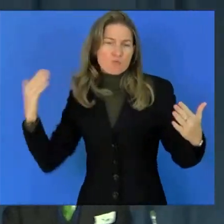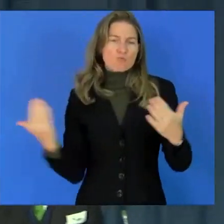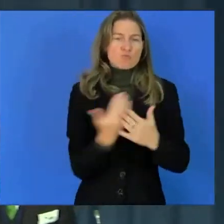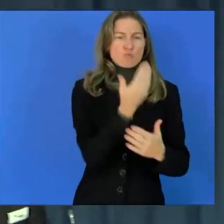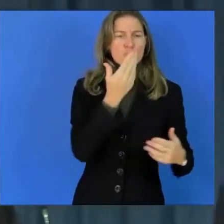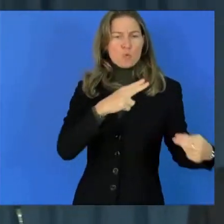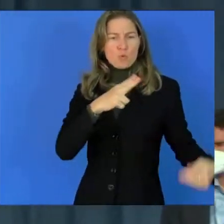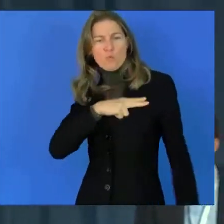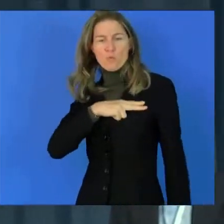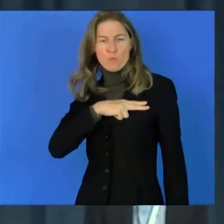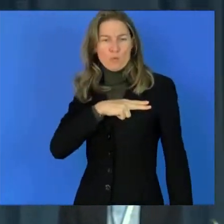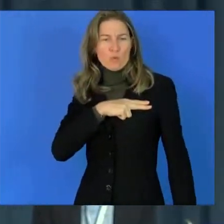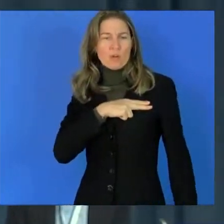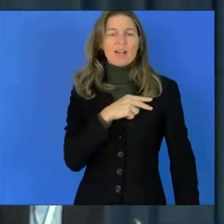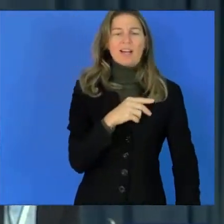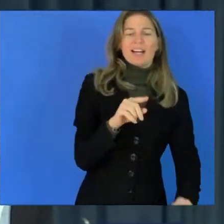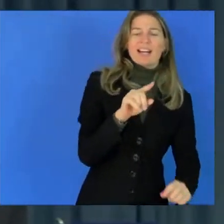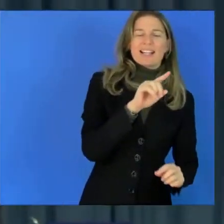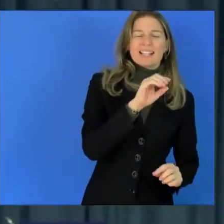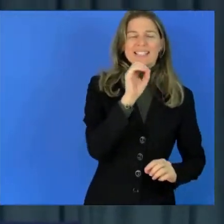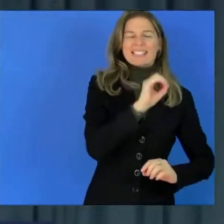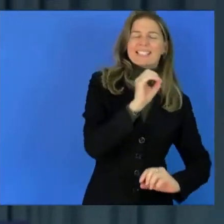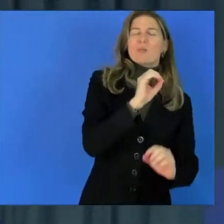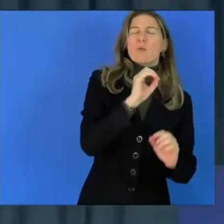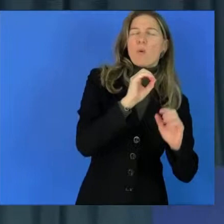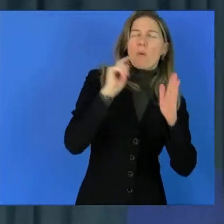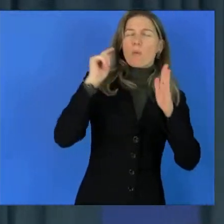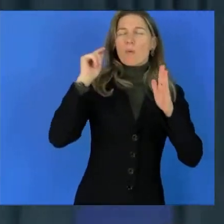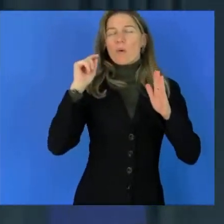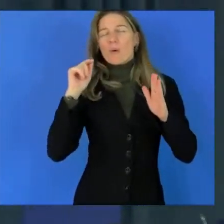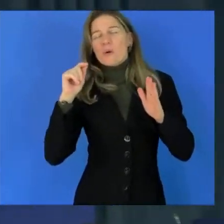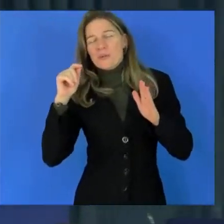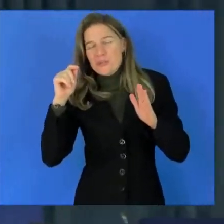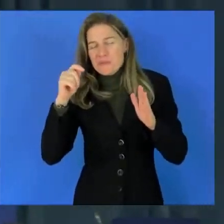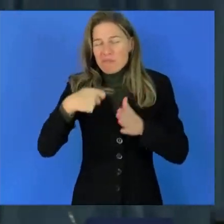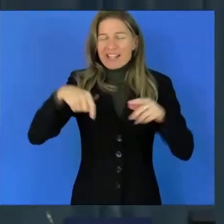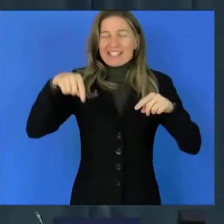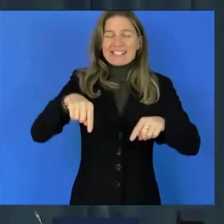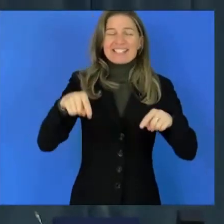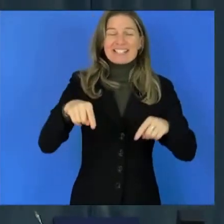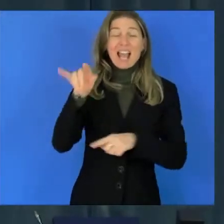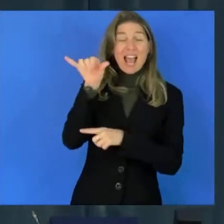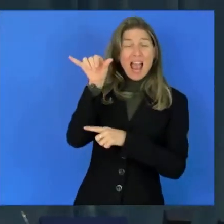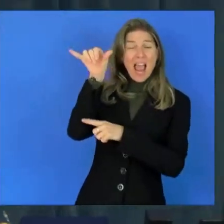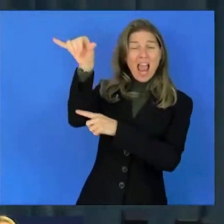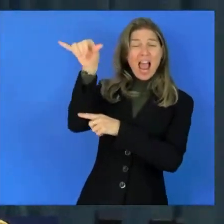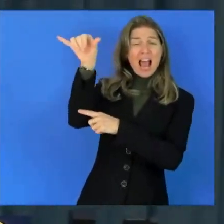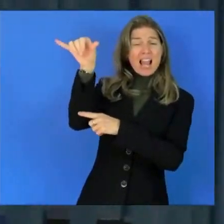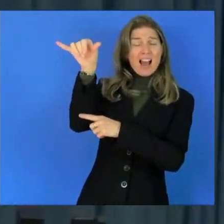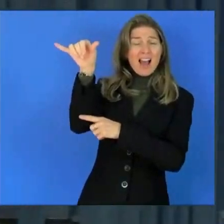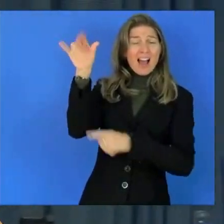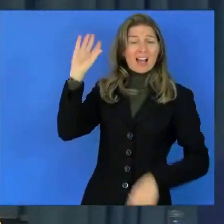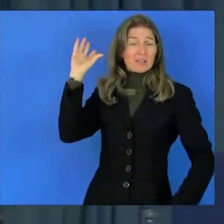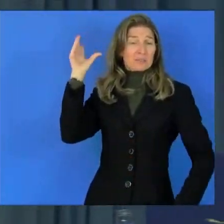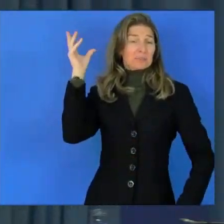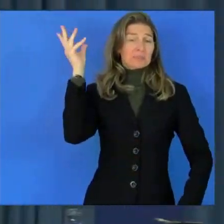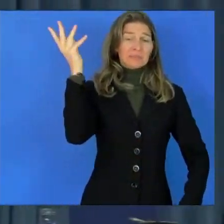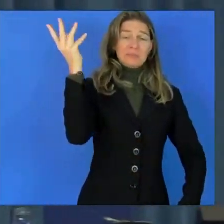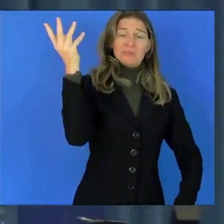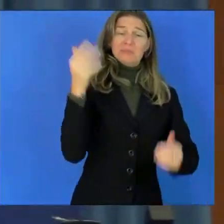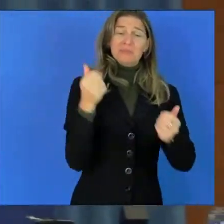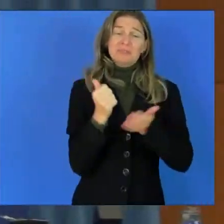Project's airline assistant. Look at this. Martin, thank you very much for my scarf. I am wearing a